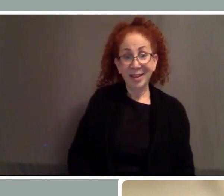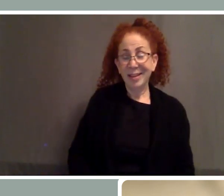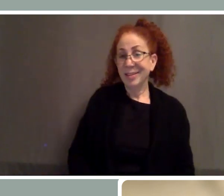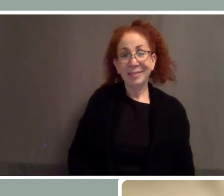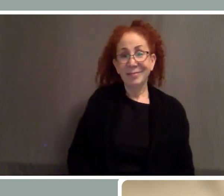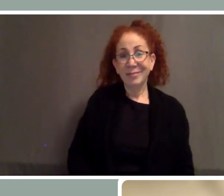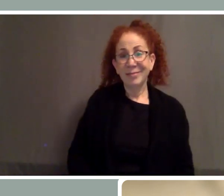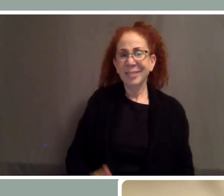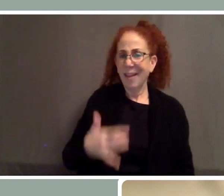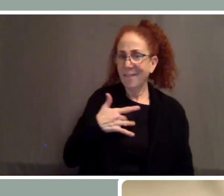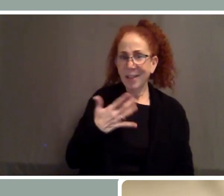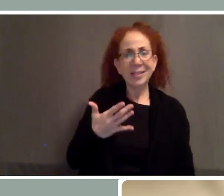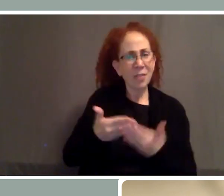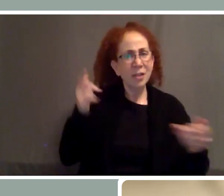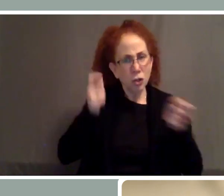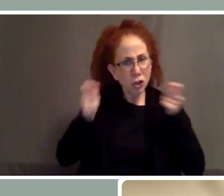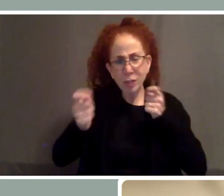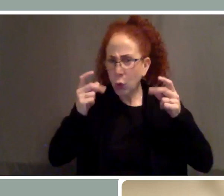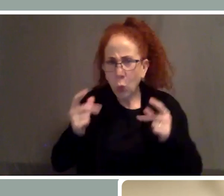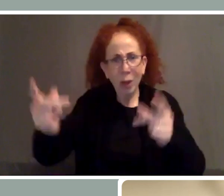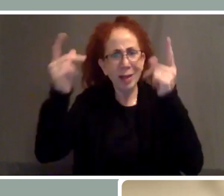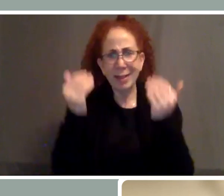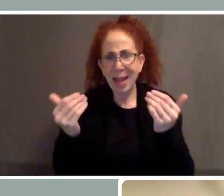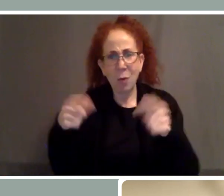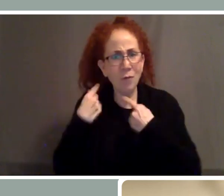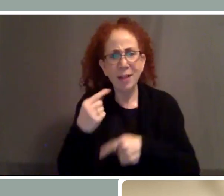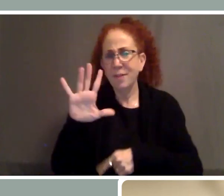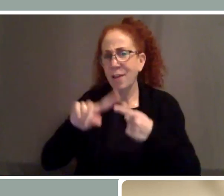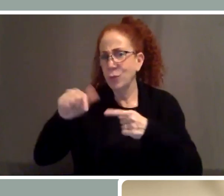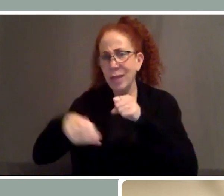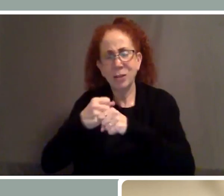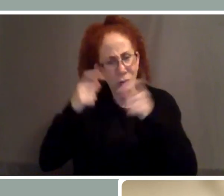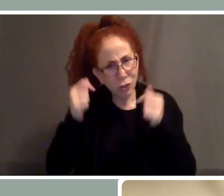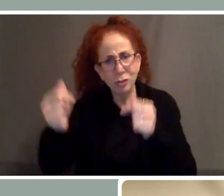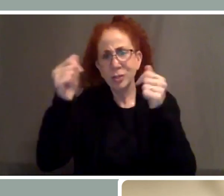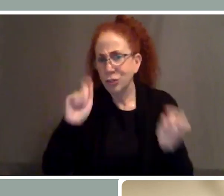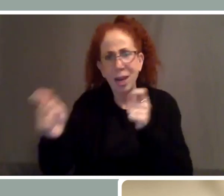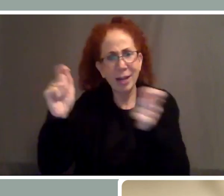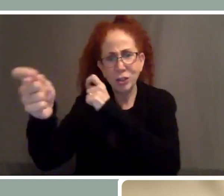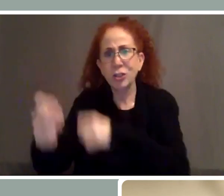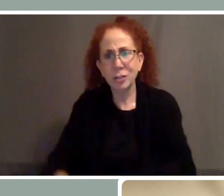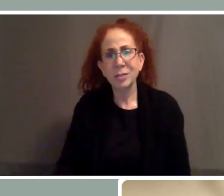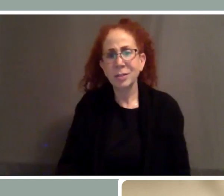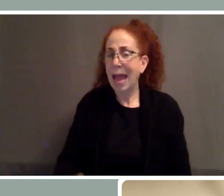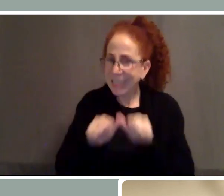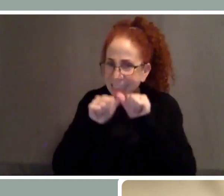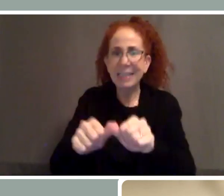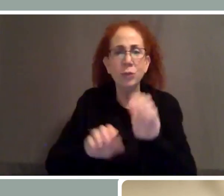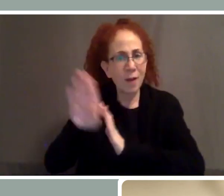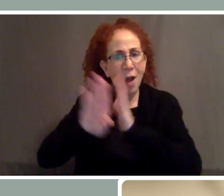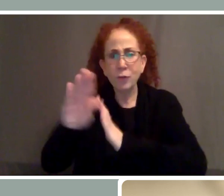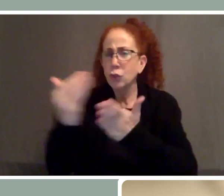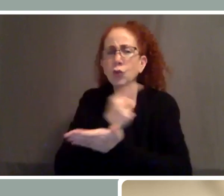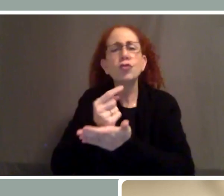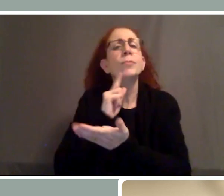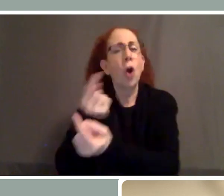things have been changing quickly over the past 5 to 10 years, and are going to evolve. So there are new treatments